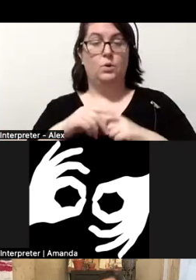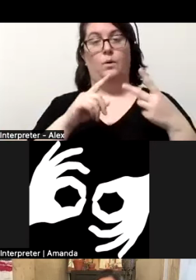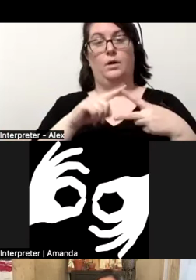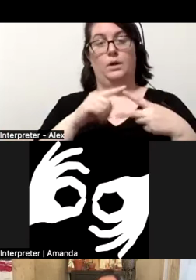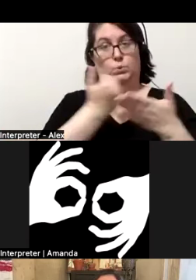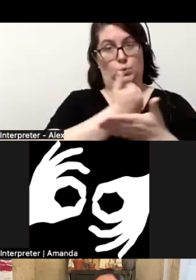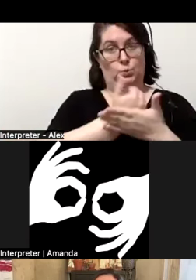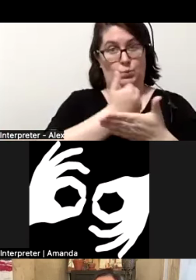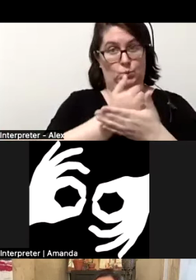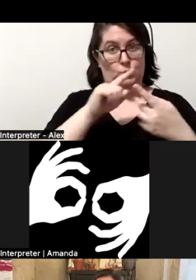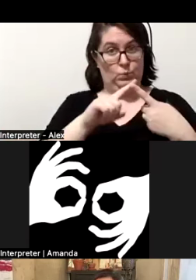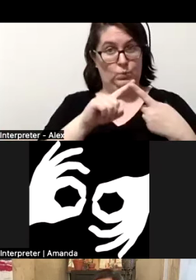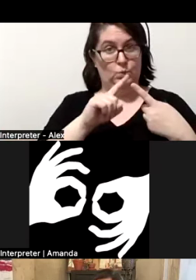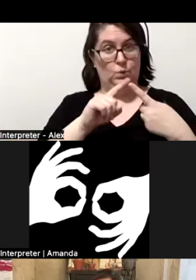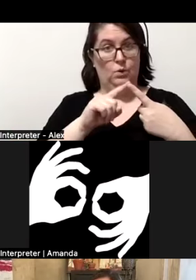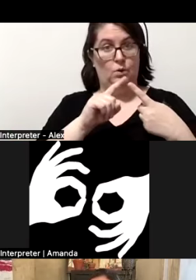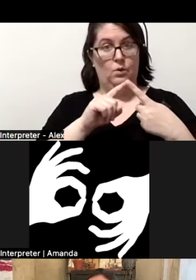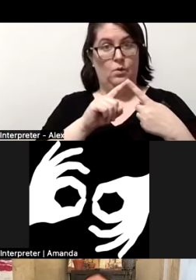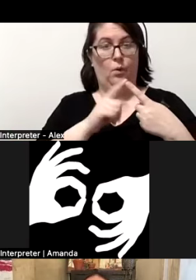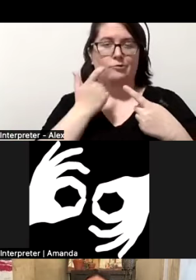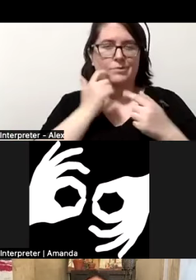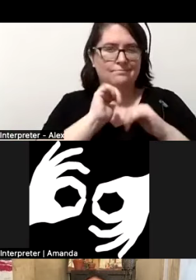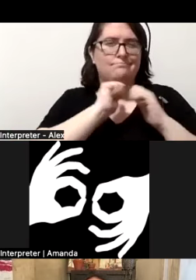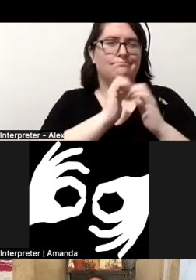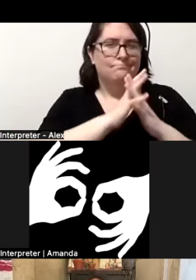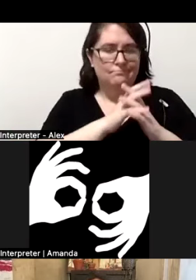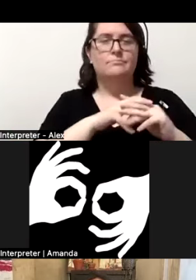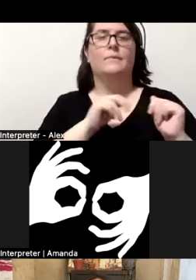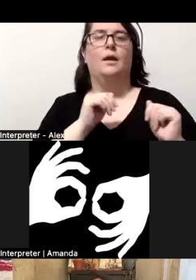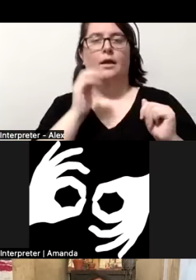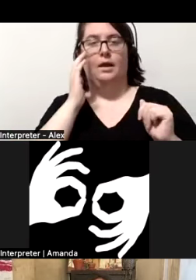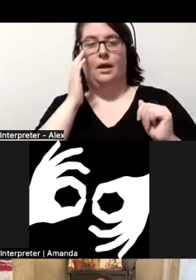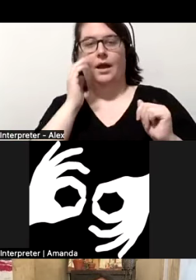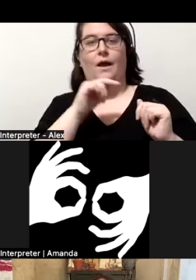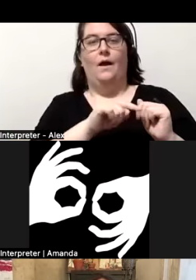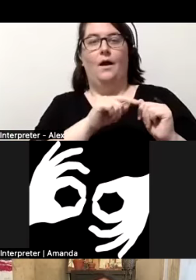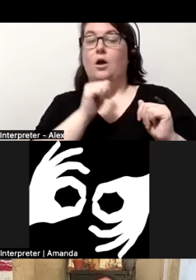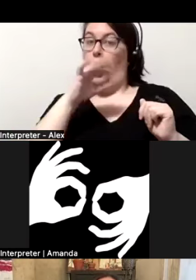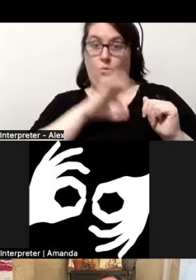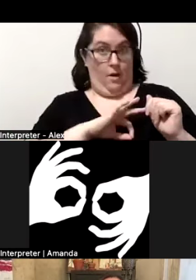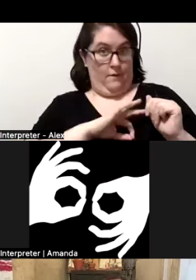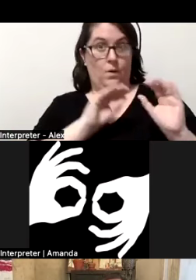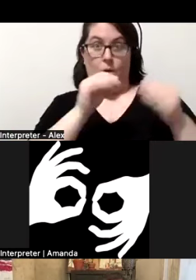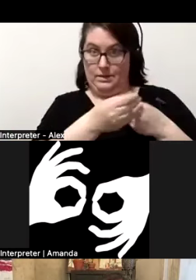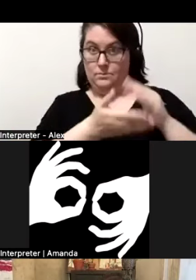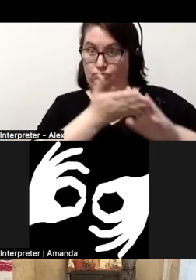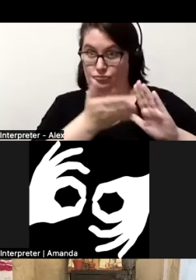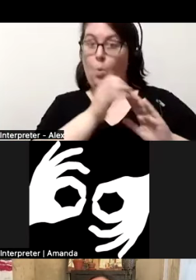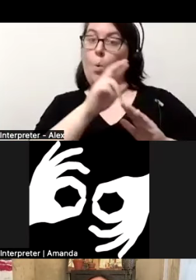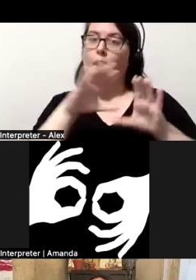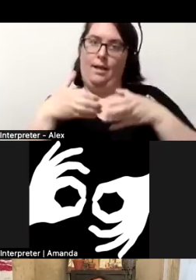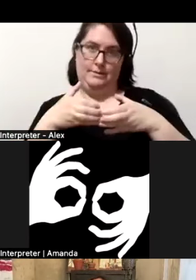festivals. So these are grants for emerging arts festivals run by incorporated nonprofit organizations or